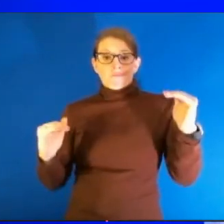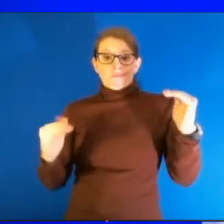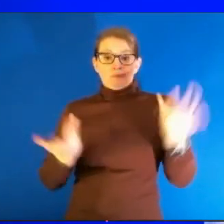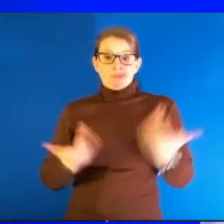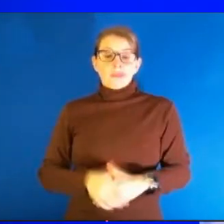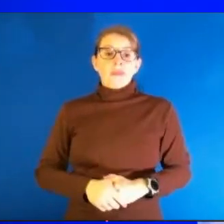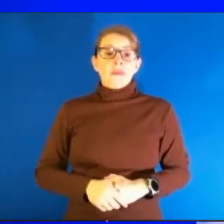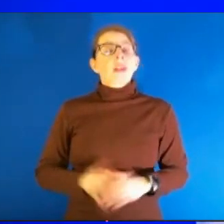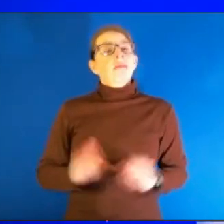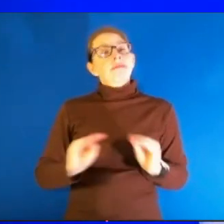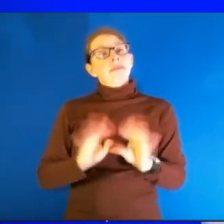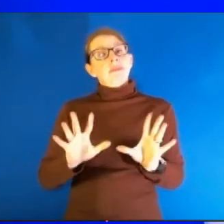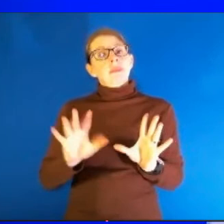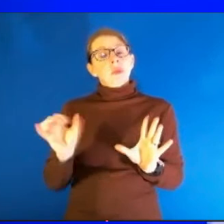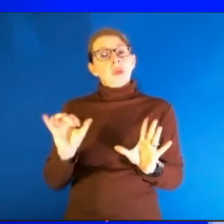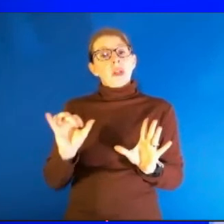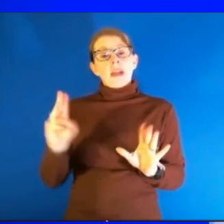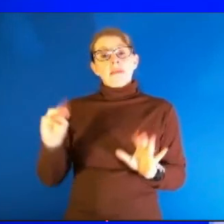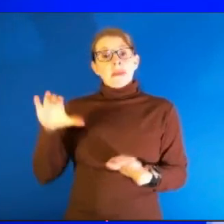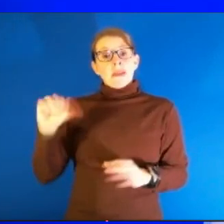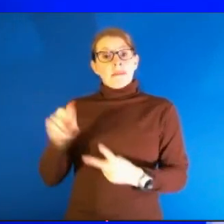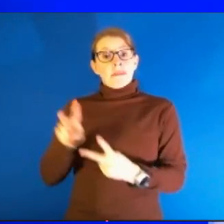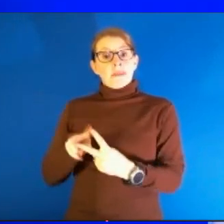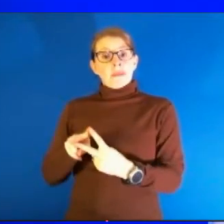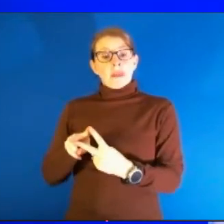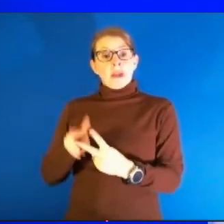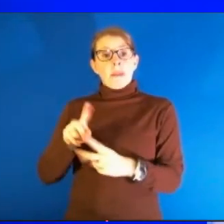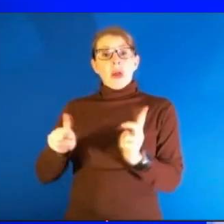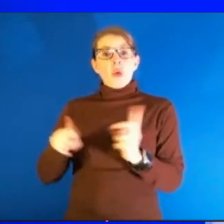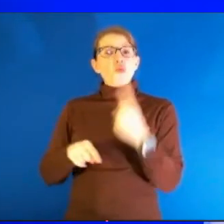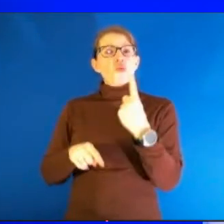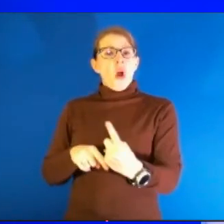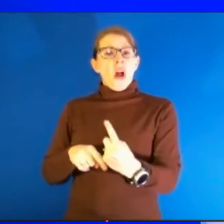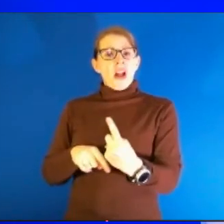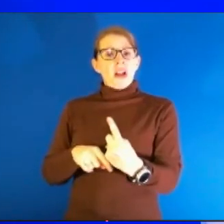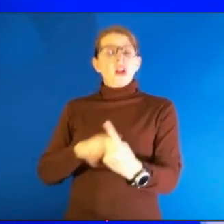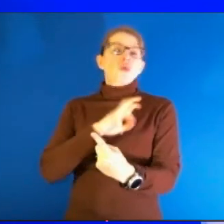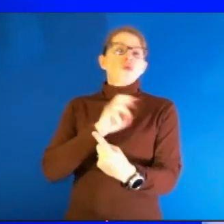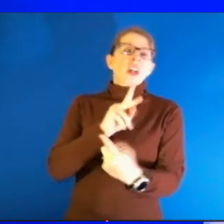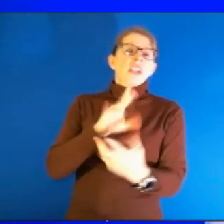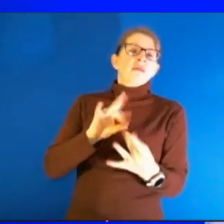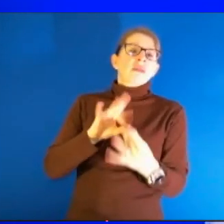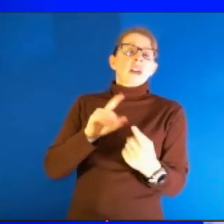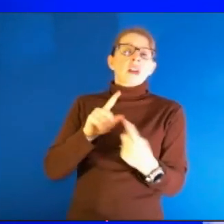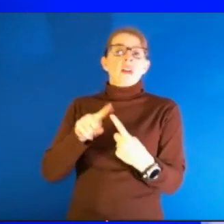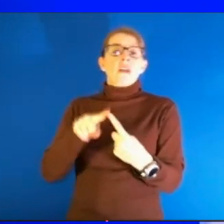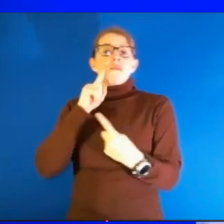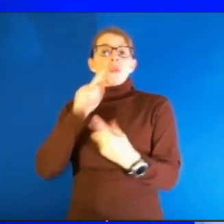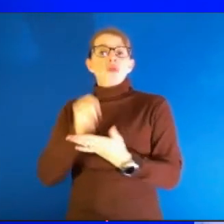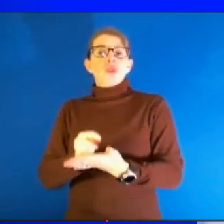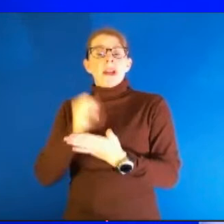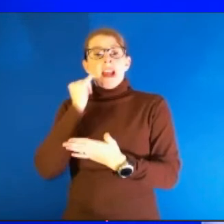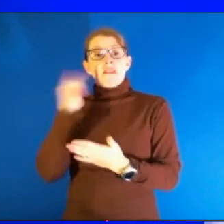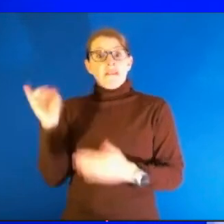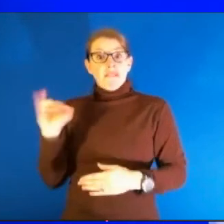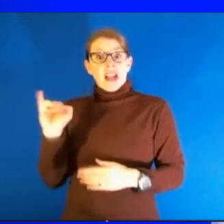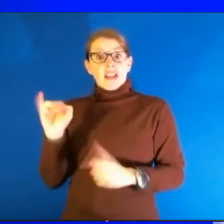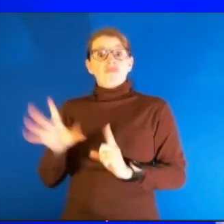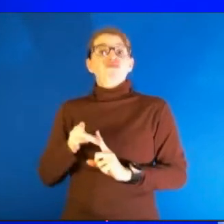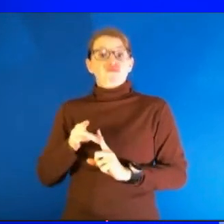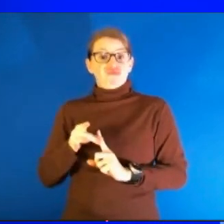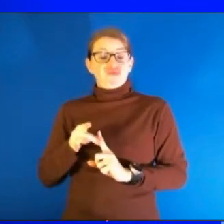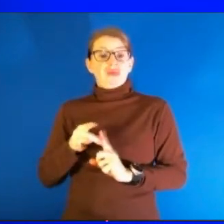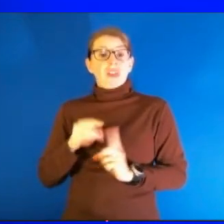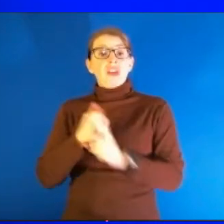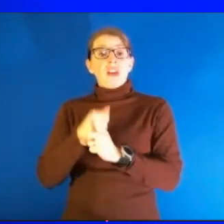are 2 monoclonal antibodies, but one, just as Rick was referring to, is for treatment. If you get infected, you will be getting